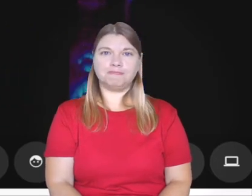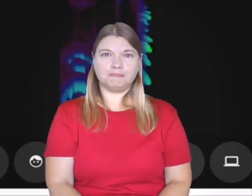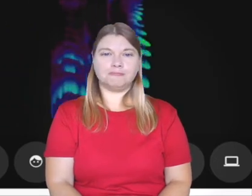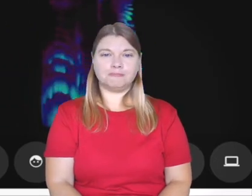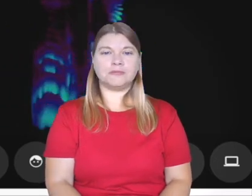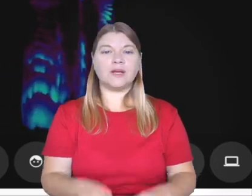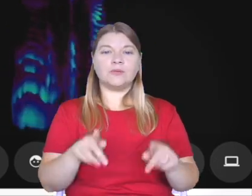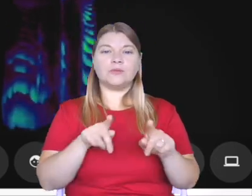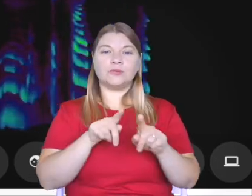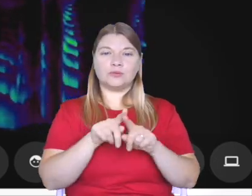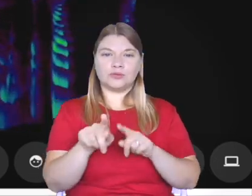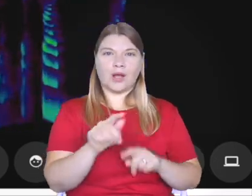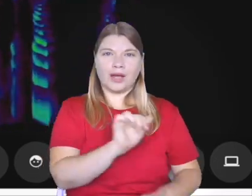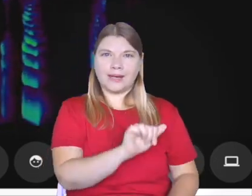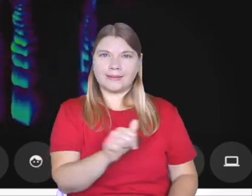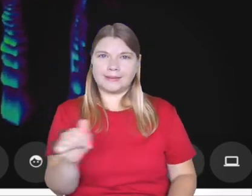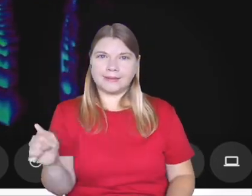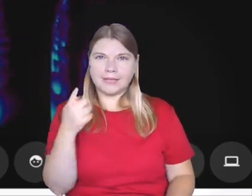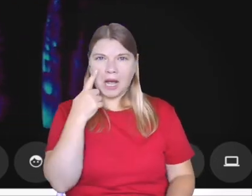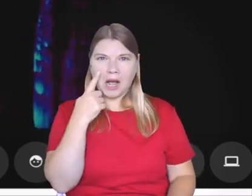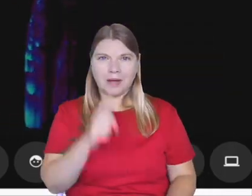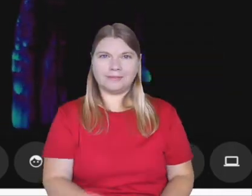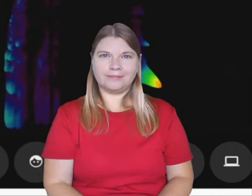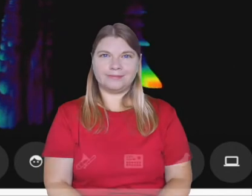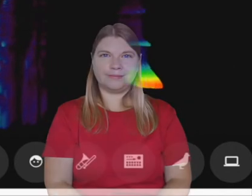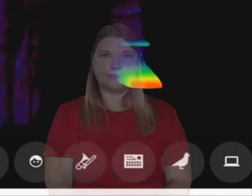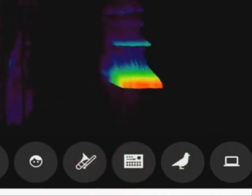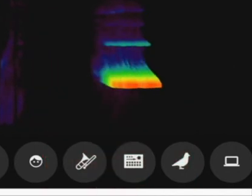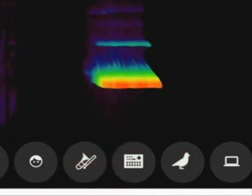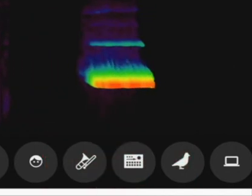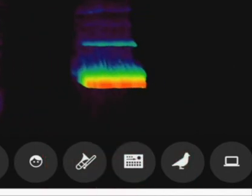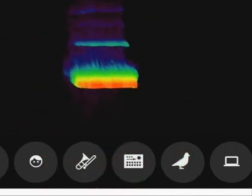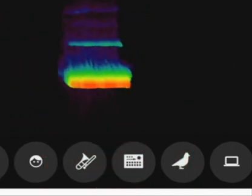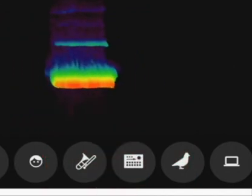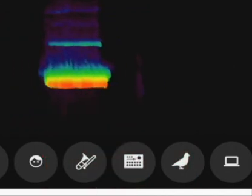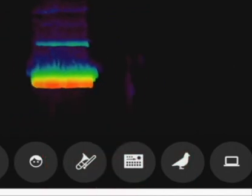Let's try one after the other.